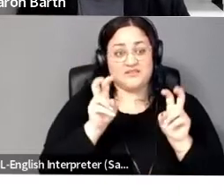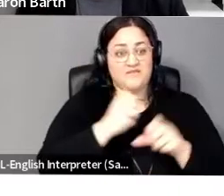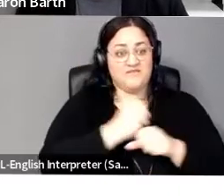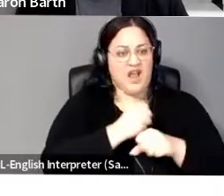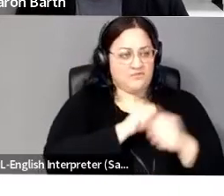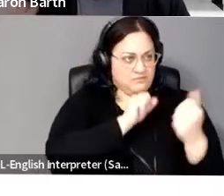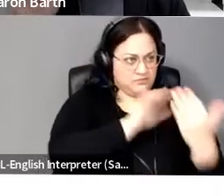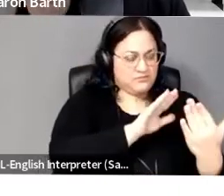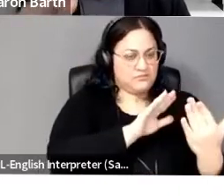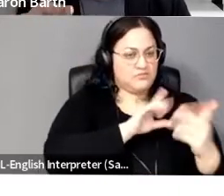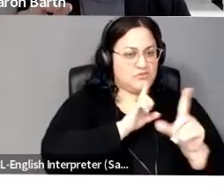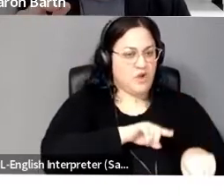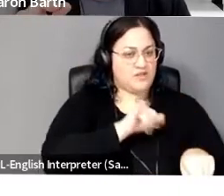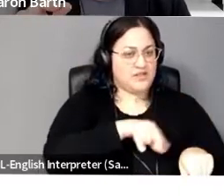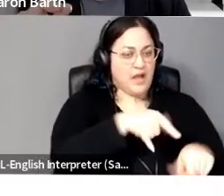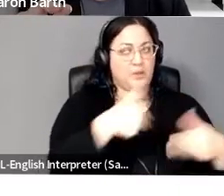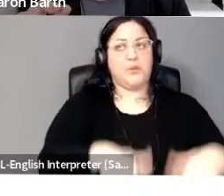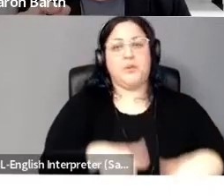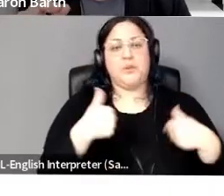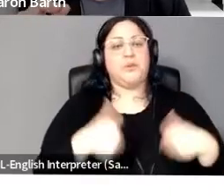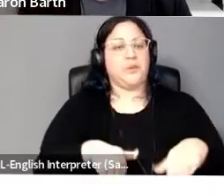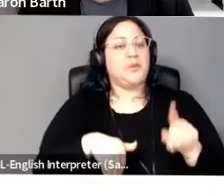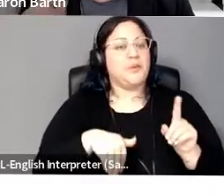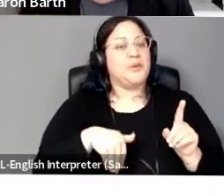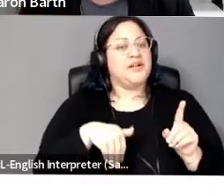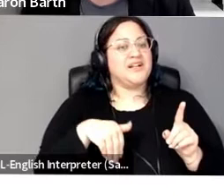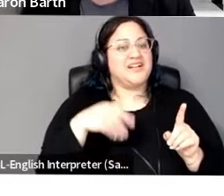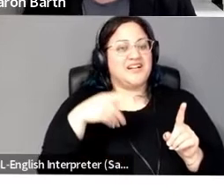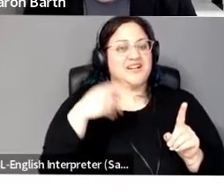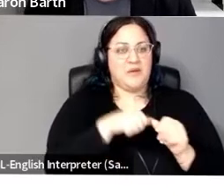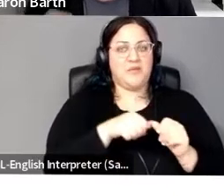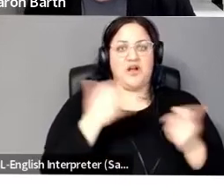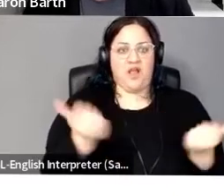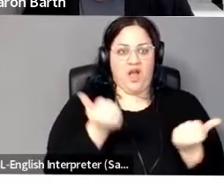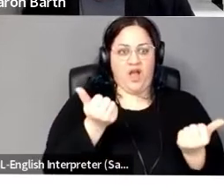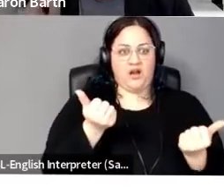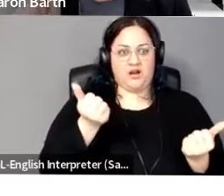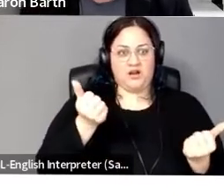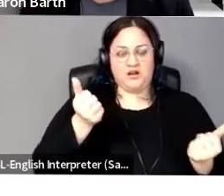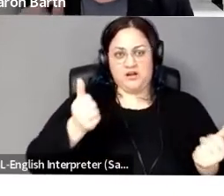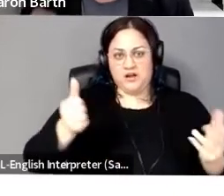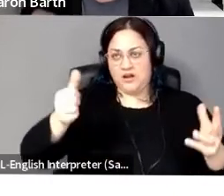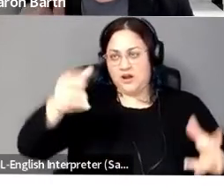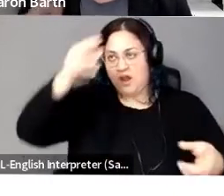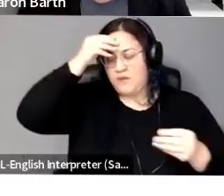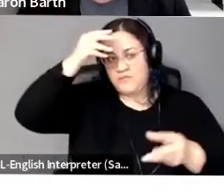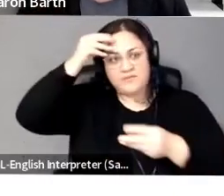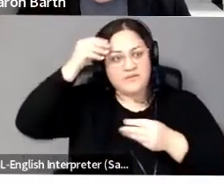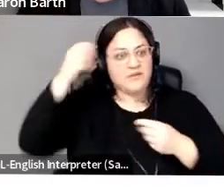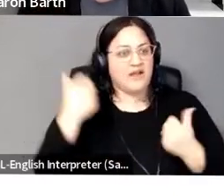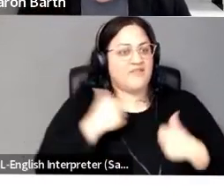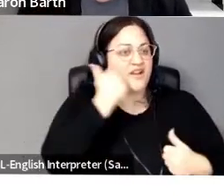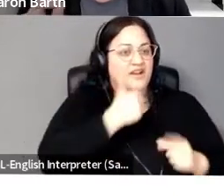all of that risk, and all of that time pressure. And if we had to nutshell how your brain does